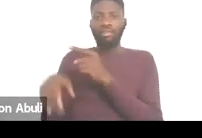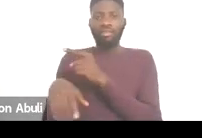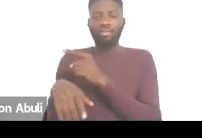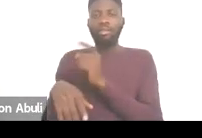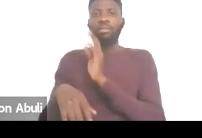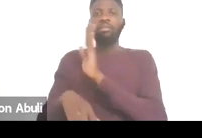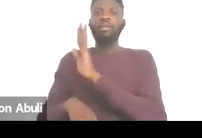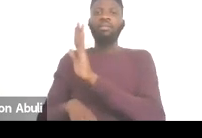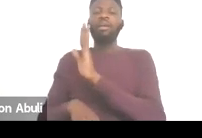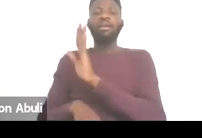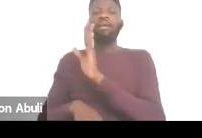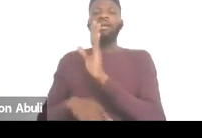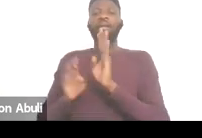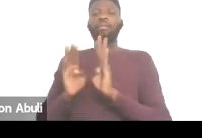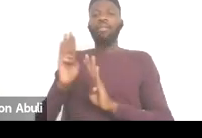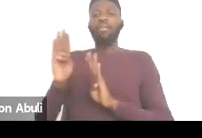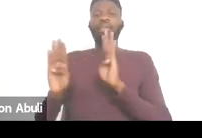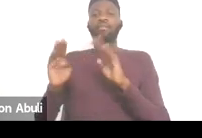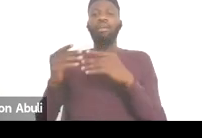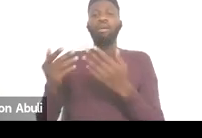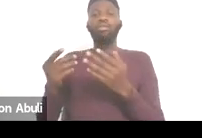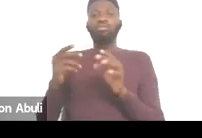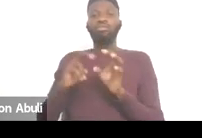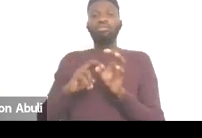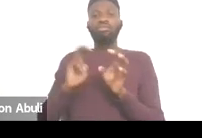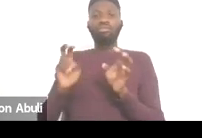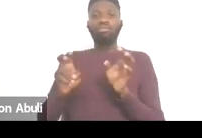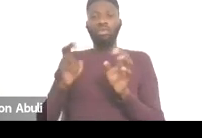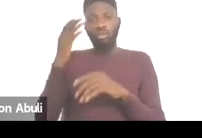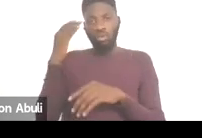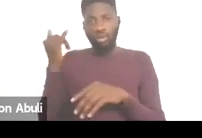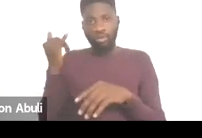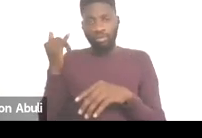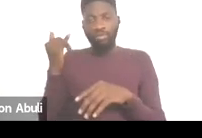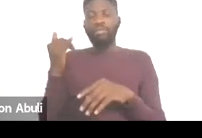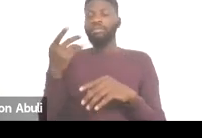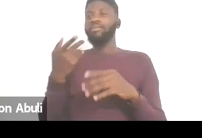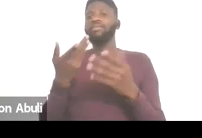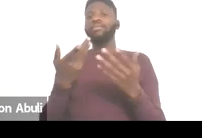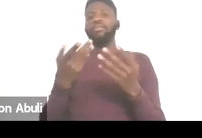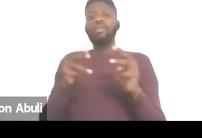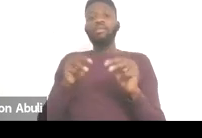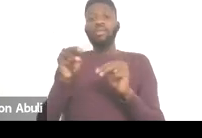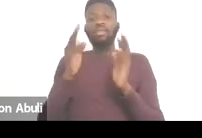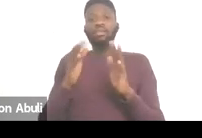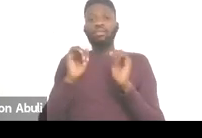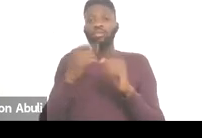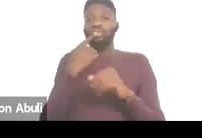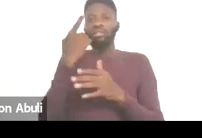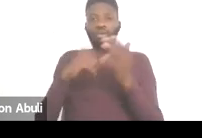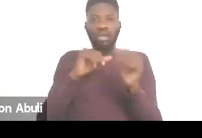like? Why did he leave the organization? What would the manager say about Martin? Those are the kind of